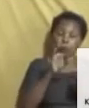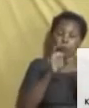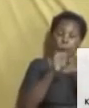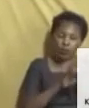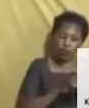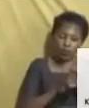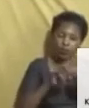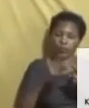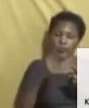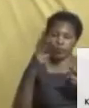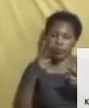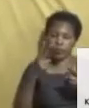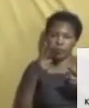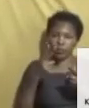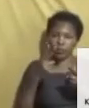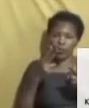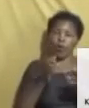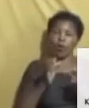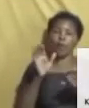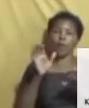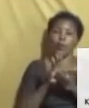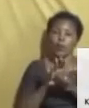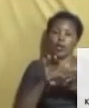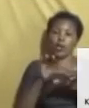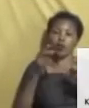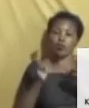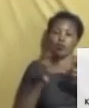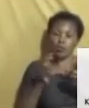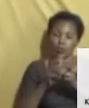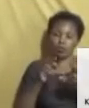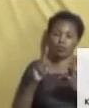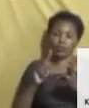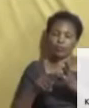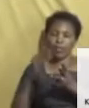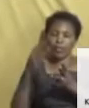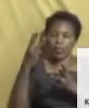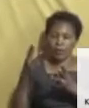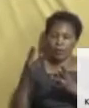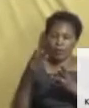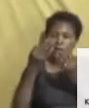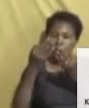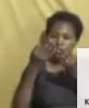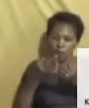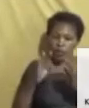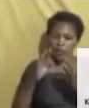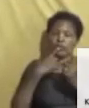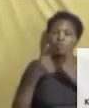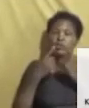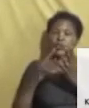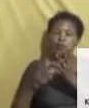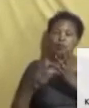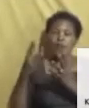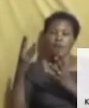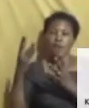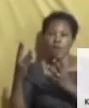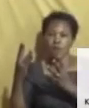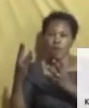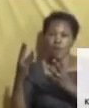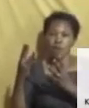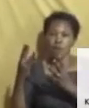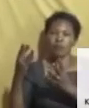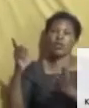2, popular consultation. 3, formalized discussion. And 4,